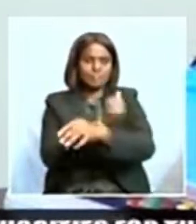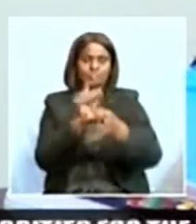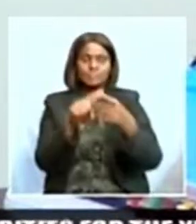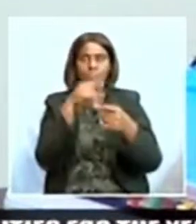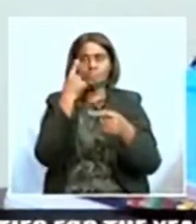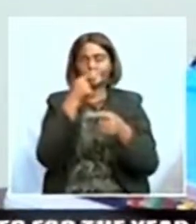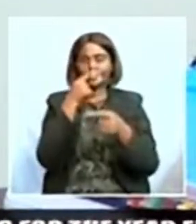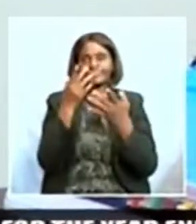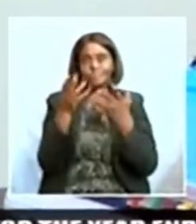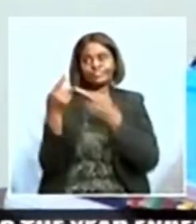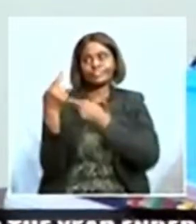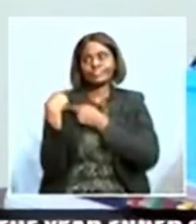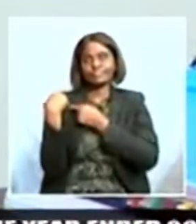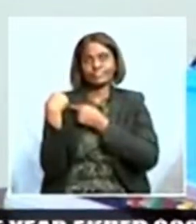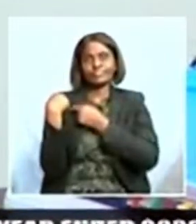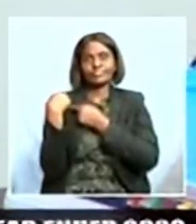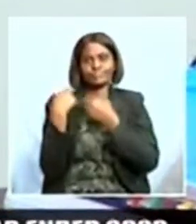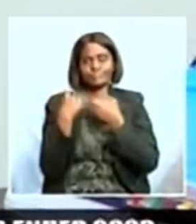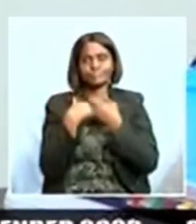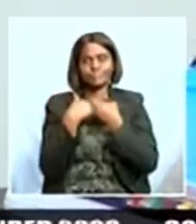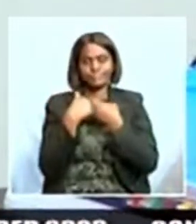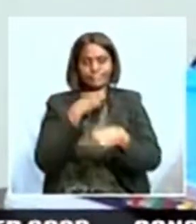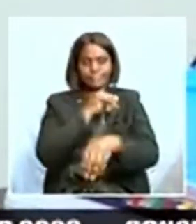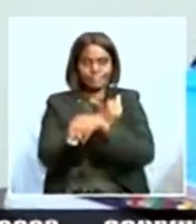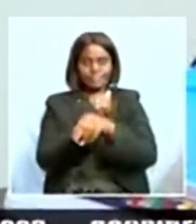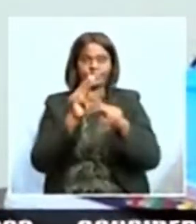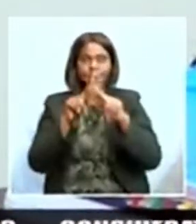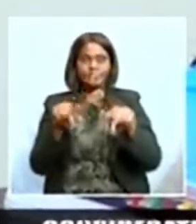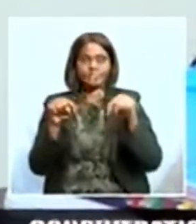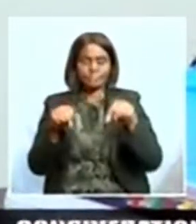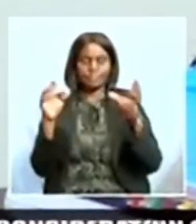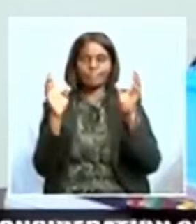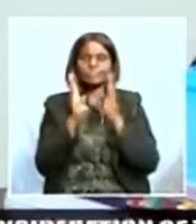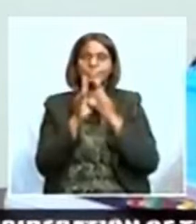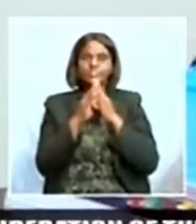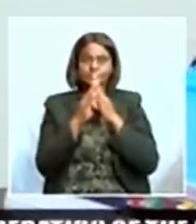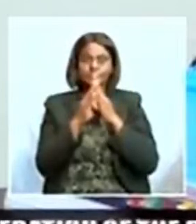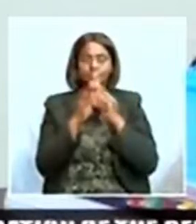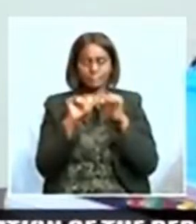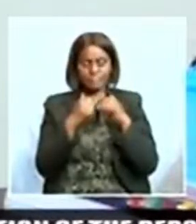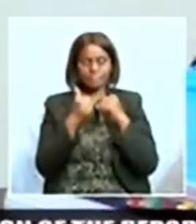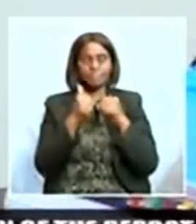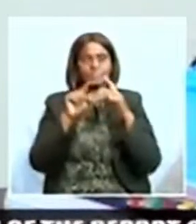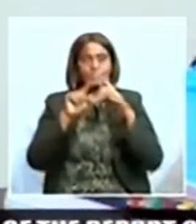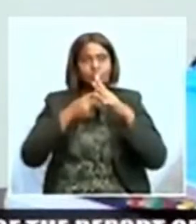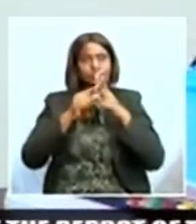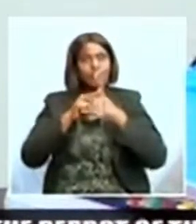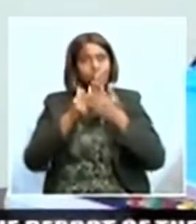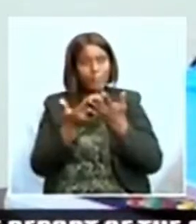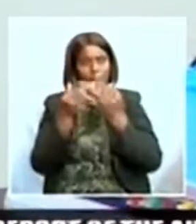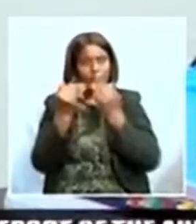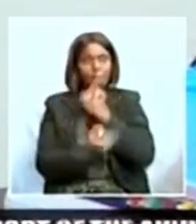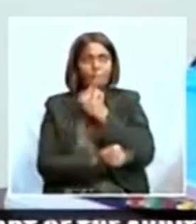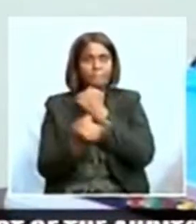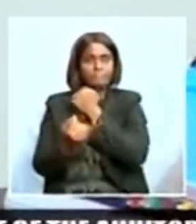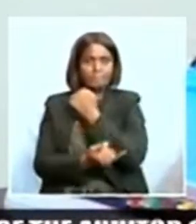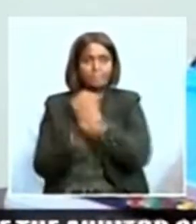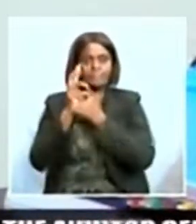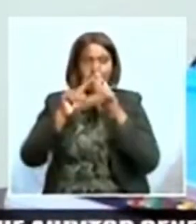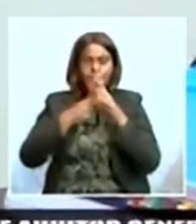who is given the authority to chair this meeting. We shall start by introductions.